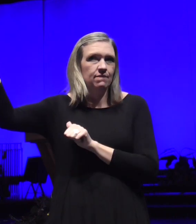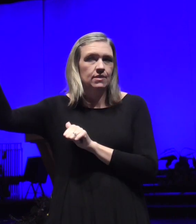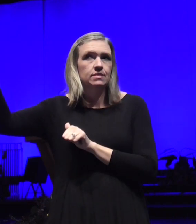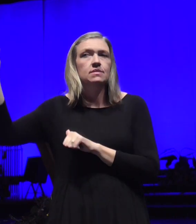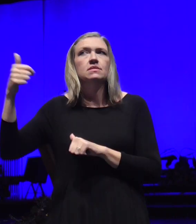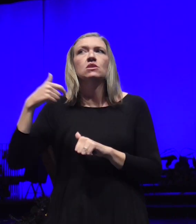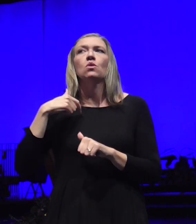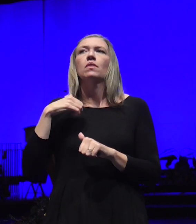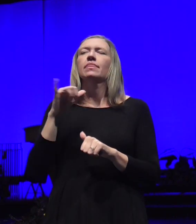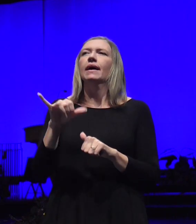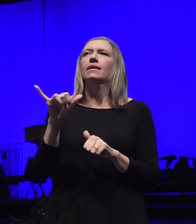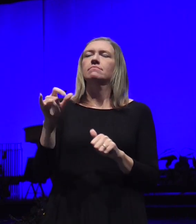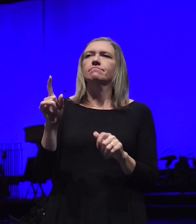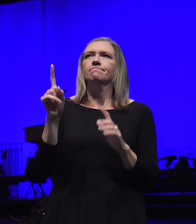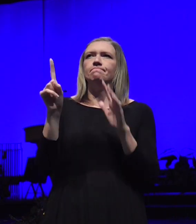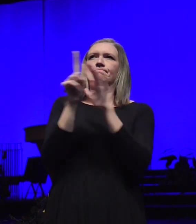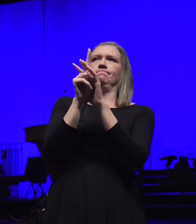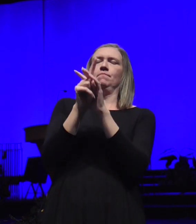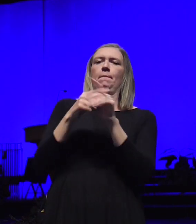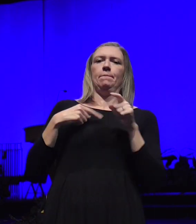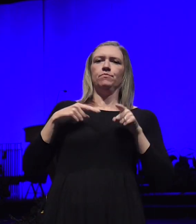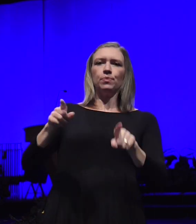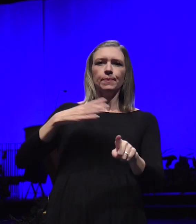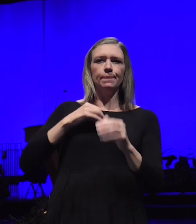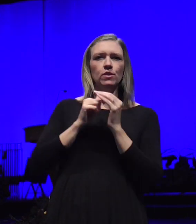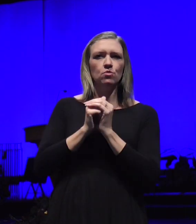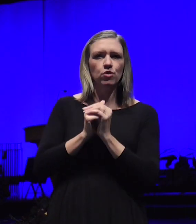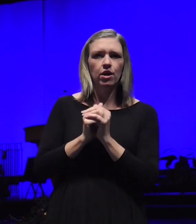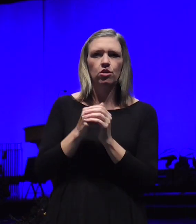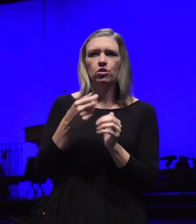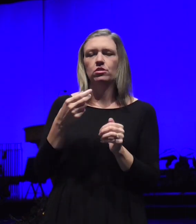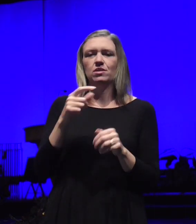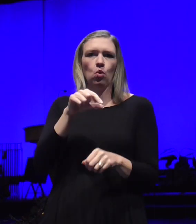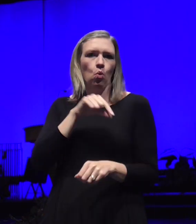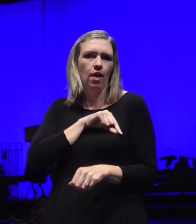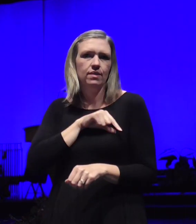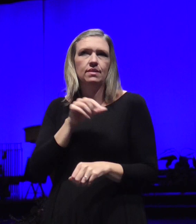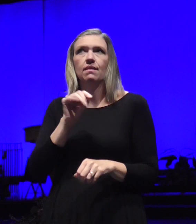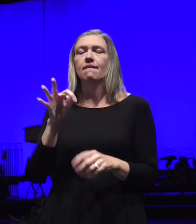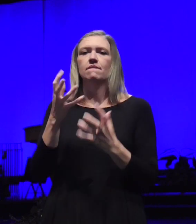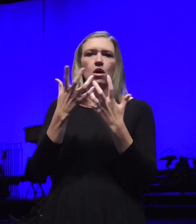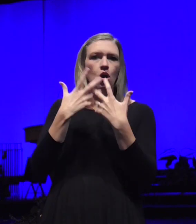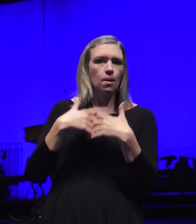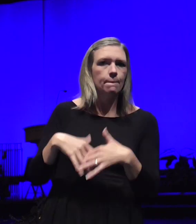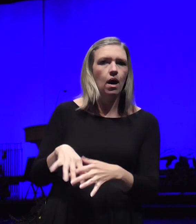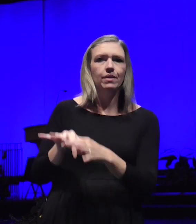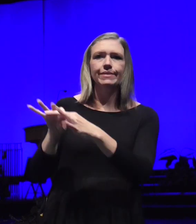came to me was a quality, and it was harmonic love. God is harmonic love.